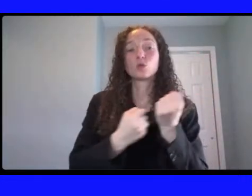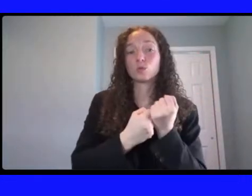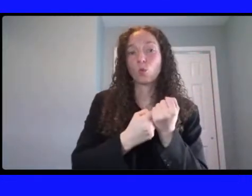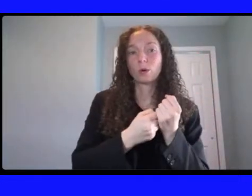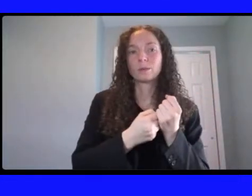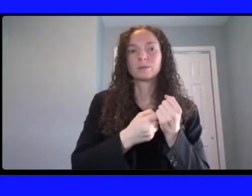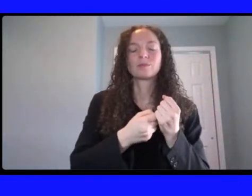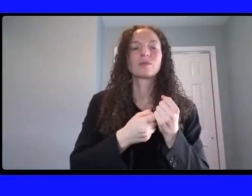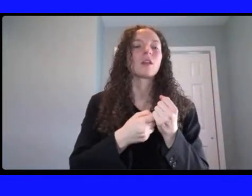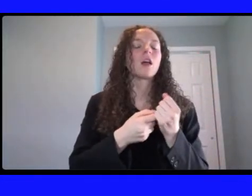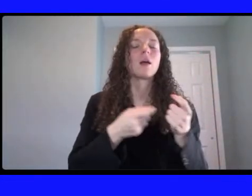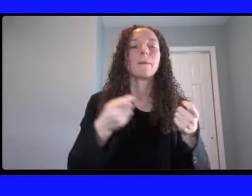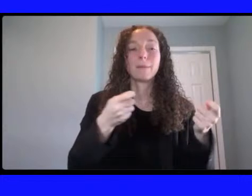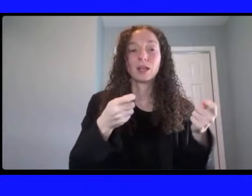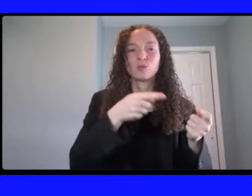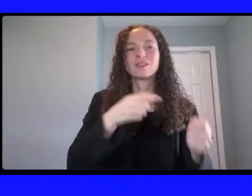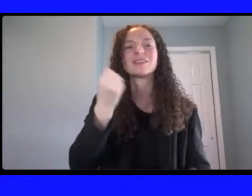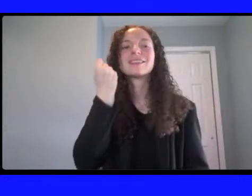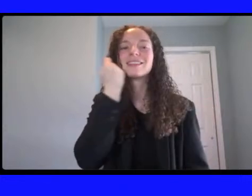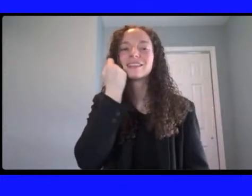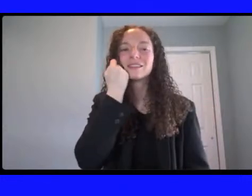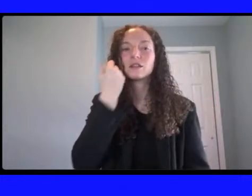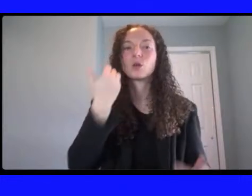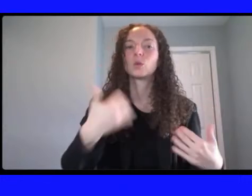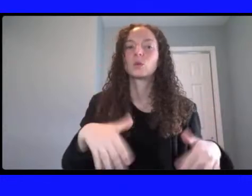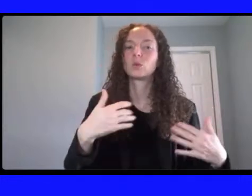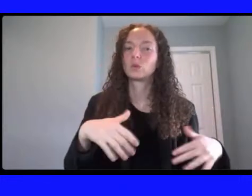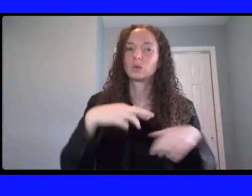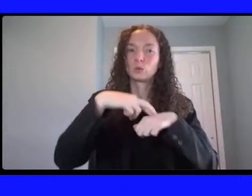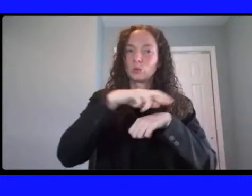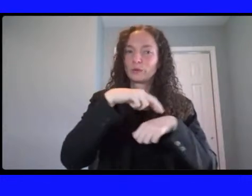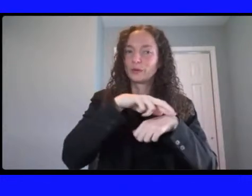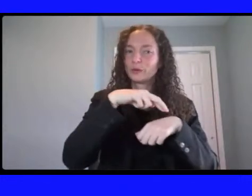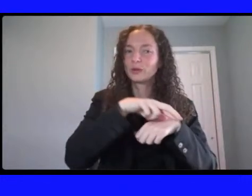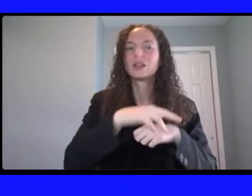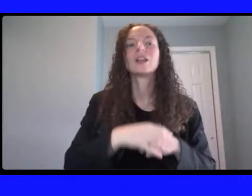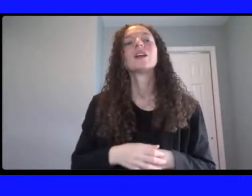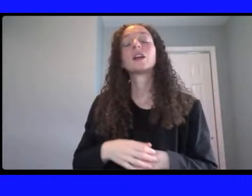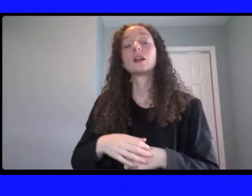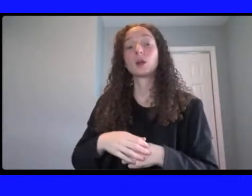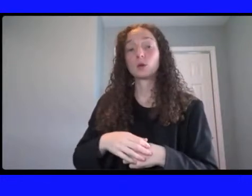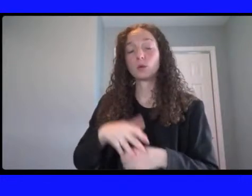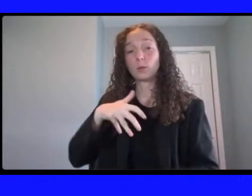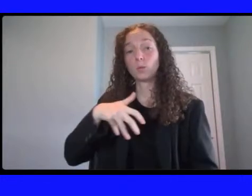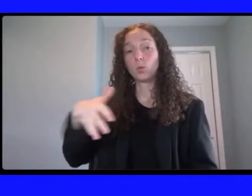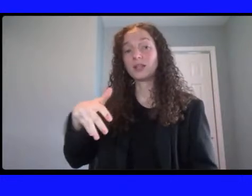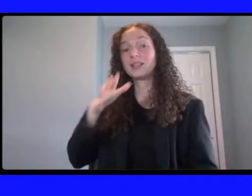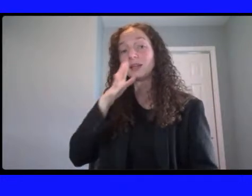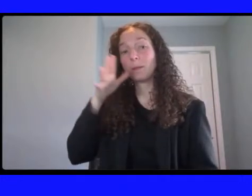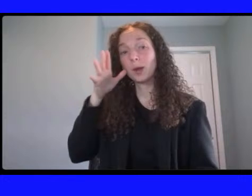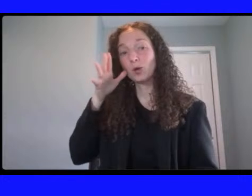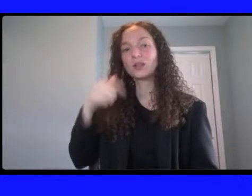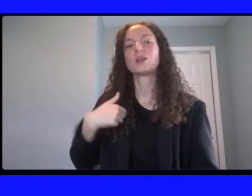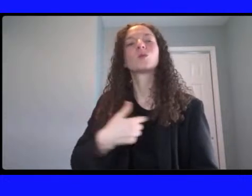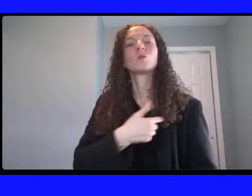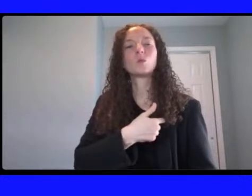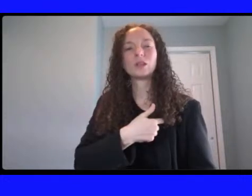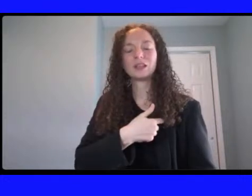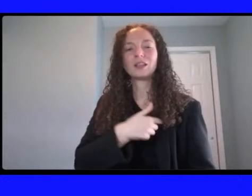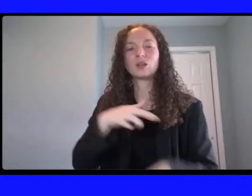social determinants of health, 11% of the referrals went to mental health services. And of course, we increased our